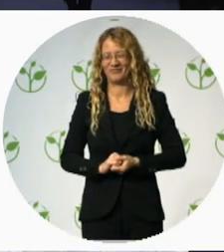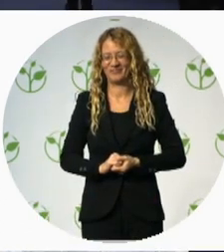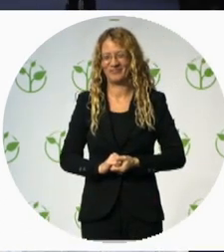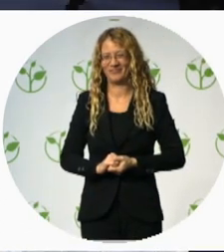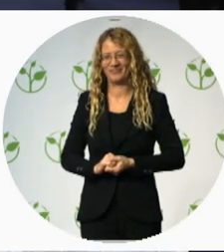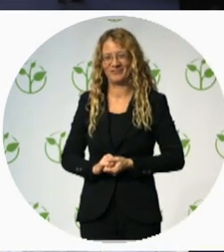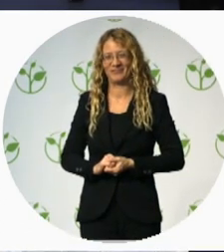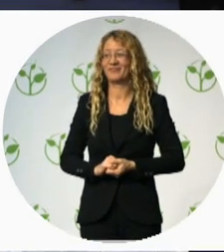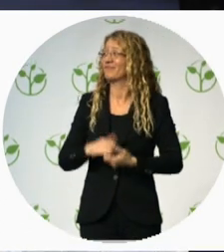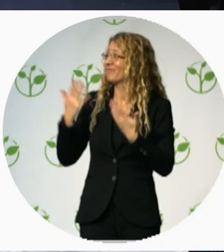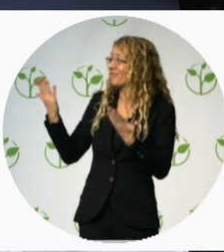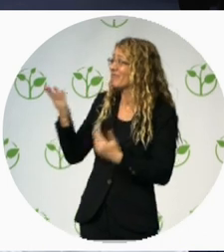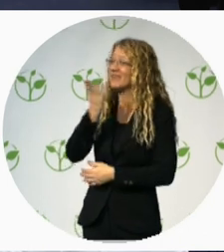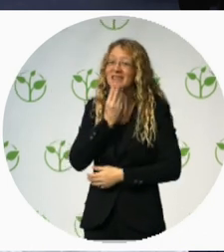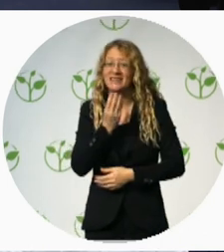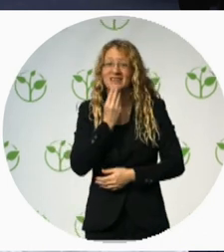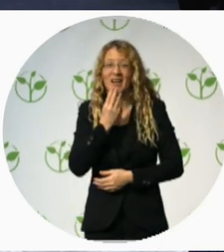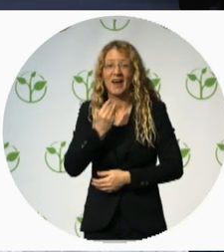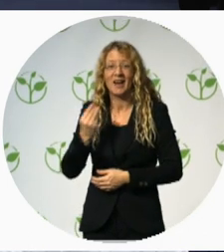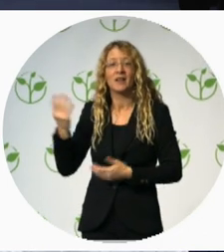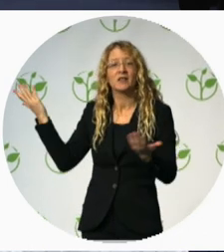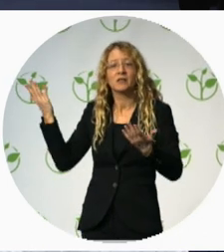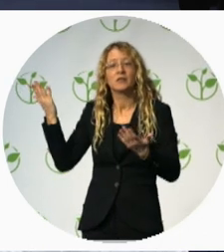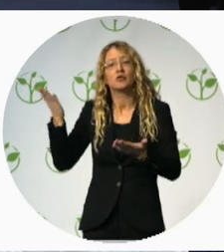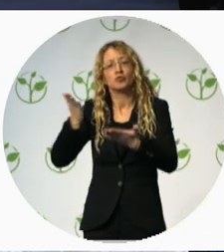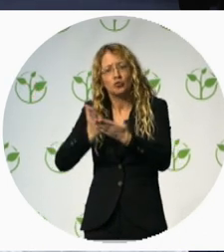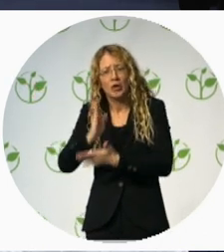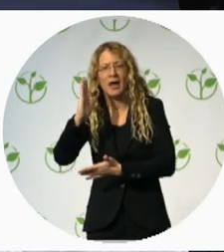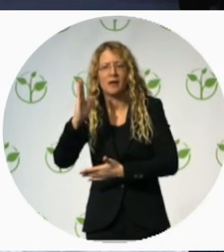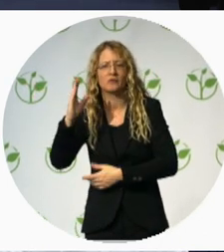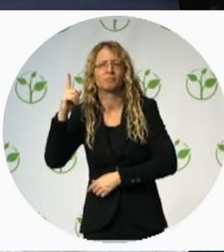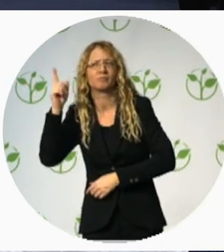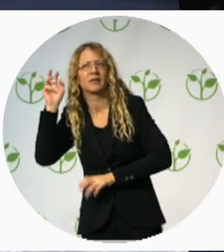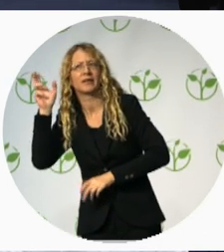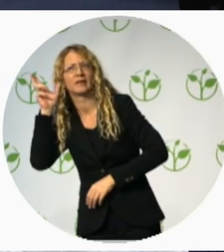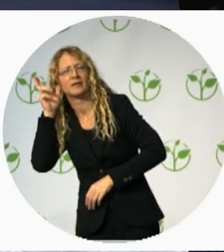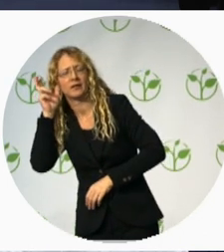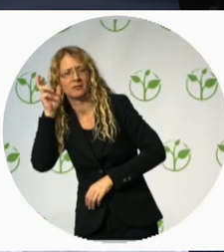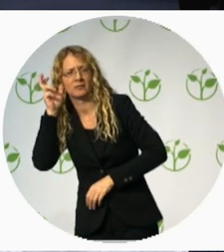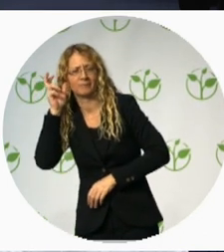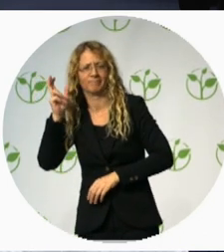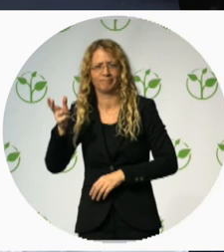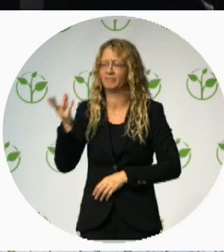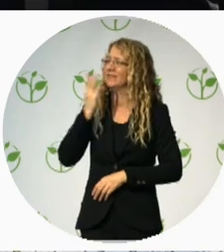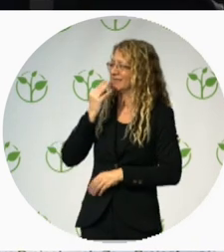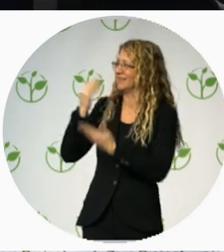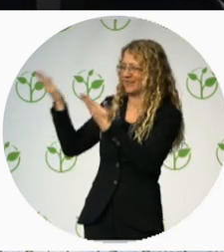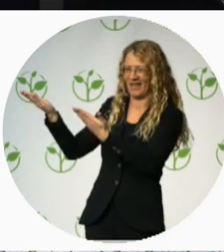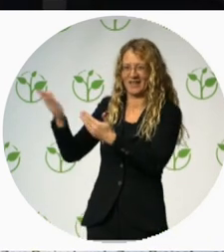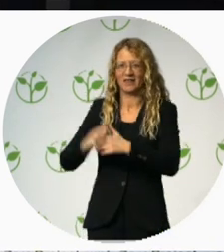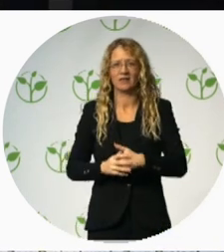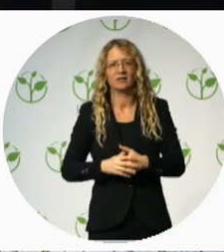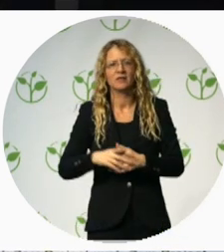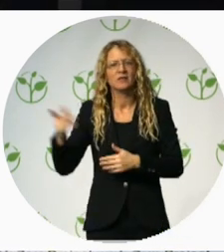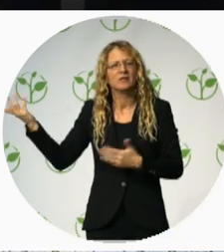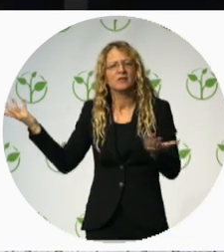Congratulations to the Right to be Heard from Israel. In 2012, the Right to be Heard project was established through the